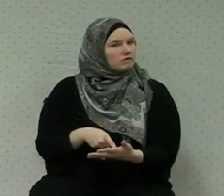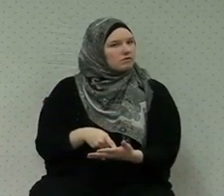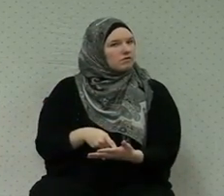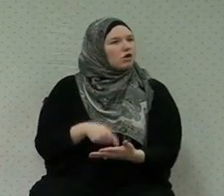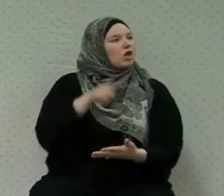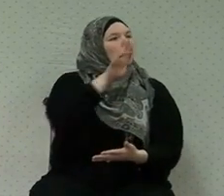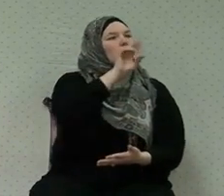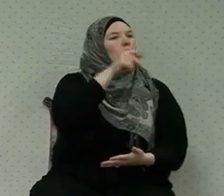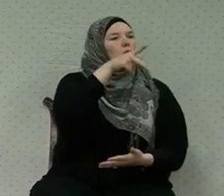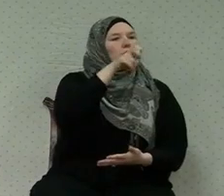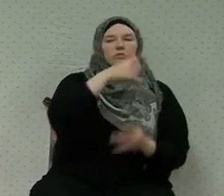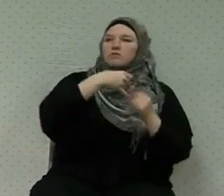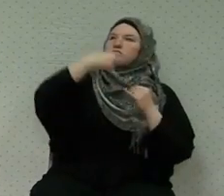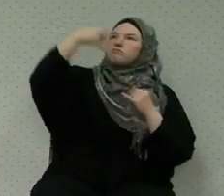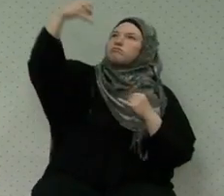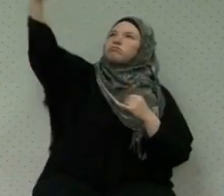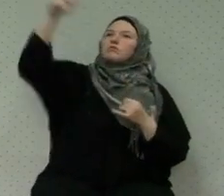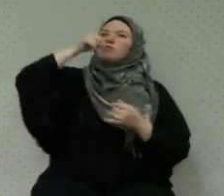that rope from the other side?